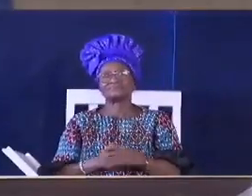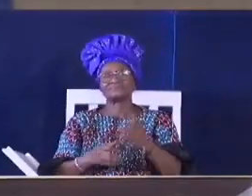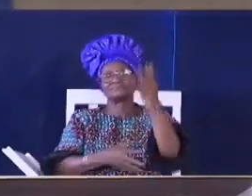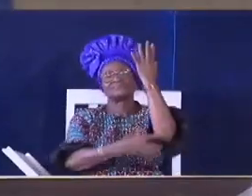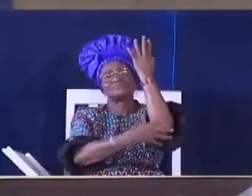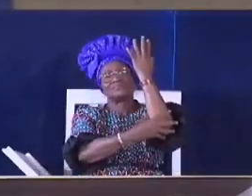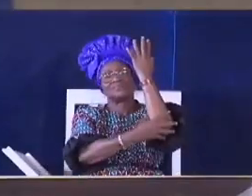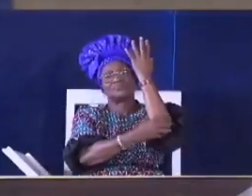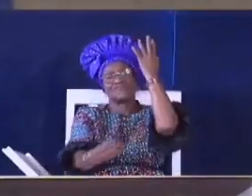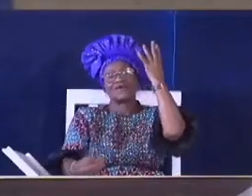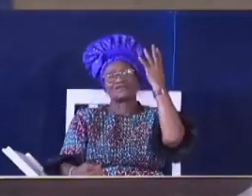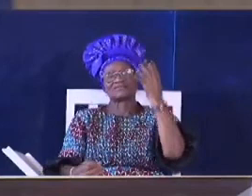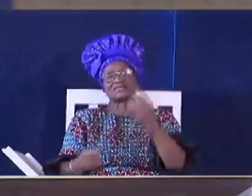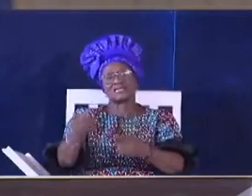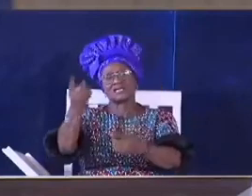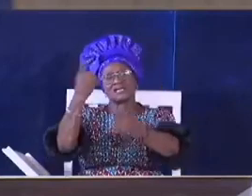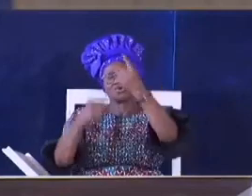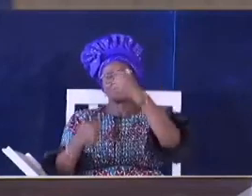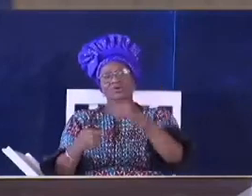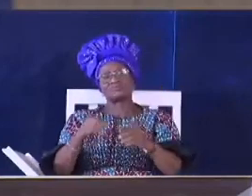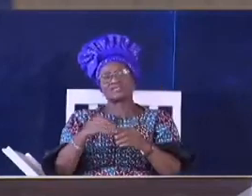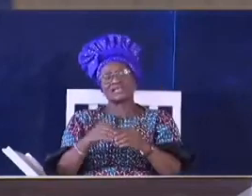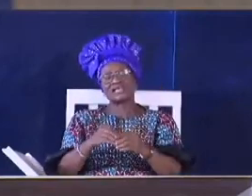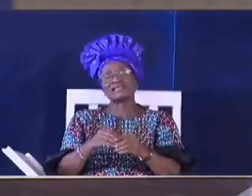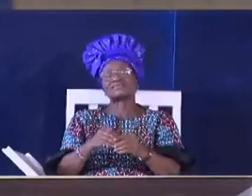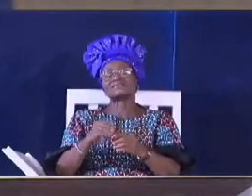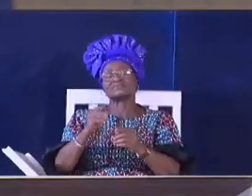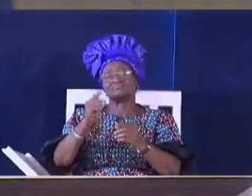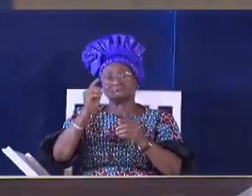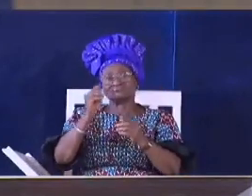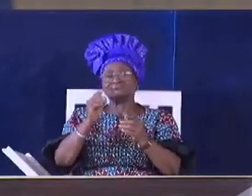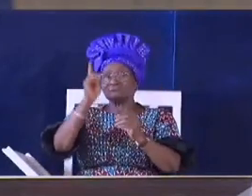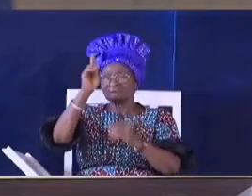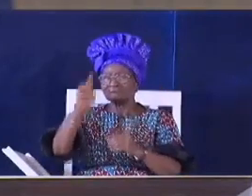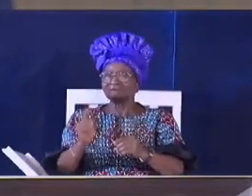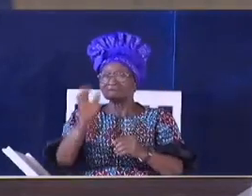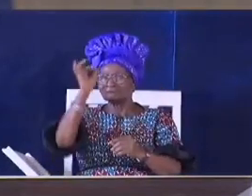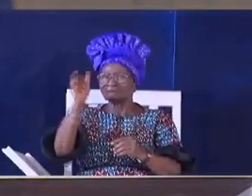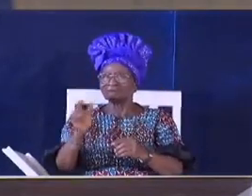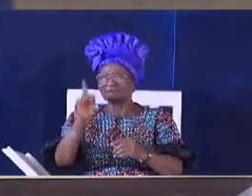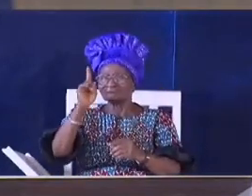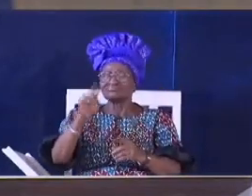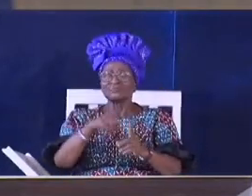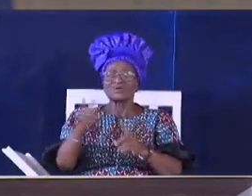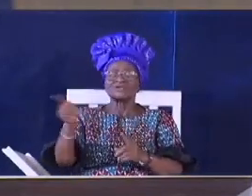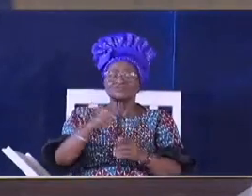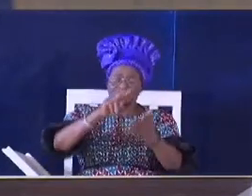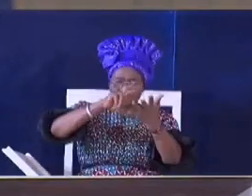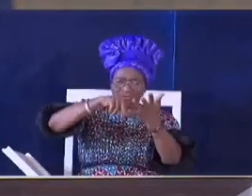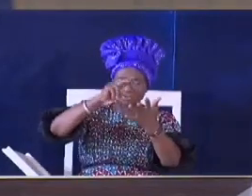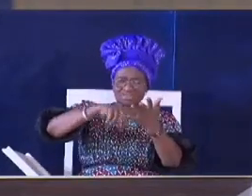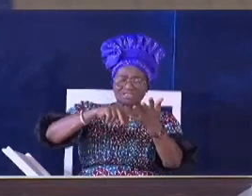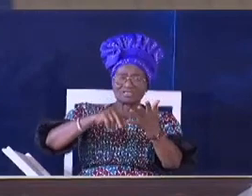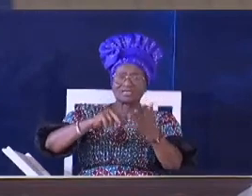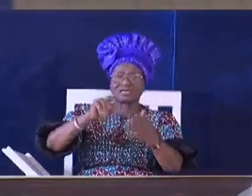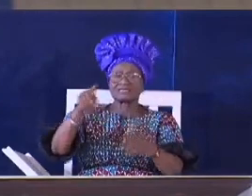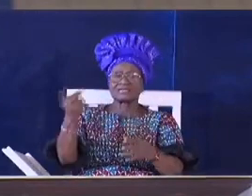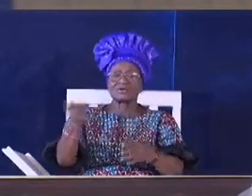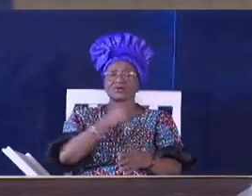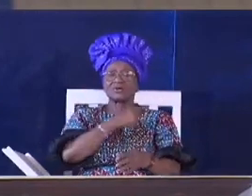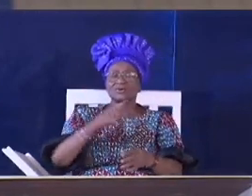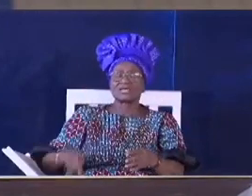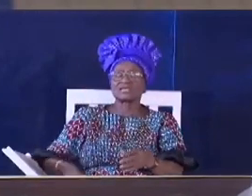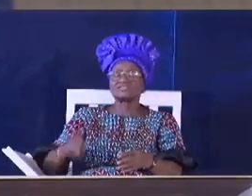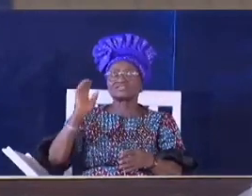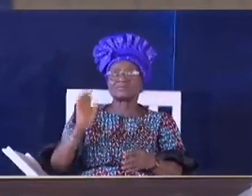Poverty comes in stages. When you read 2 Kings chapter 4, from